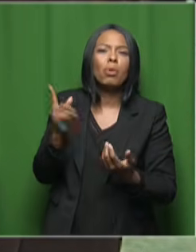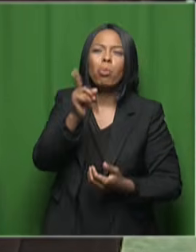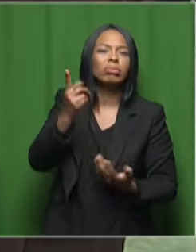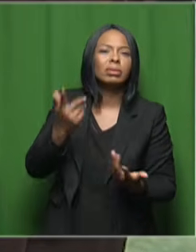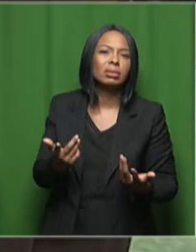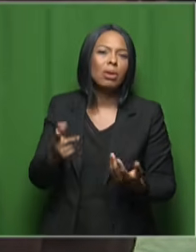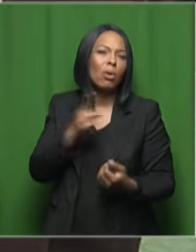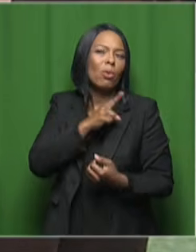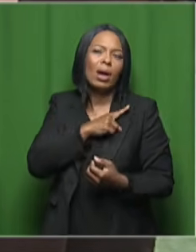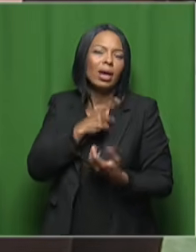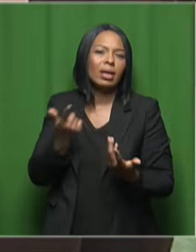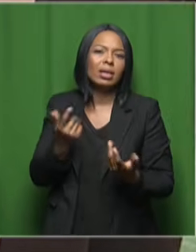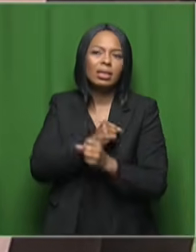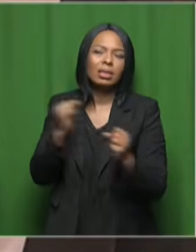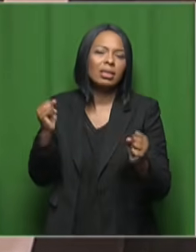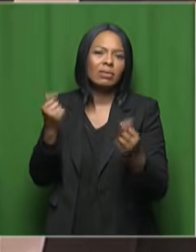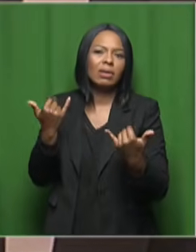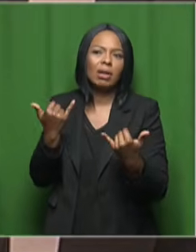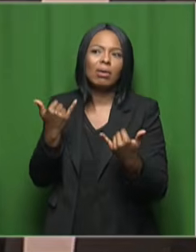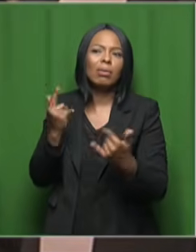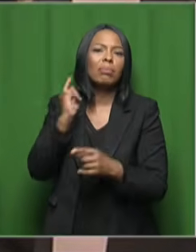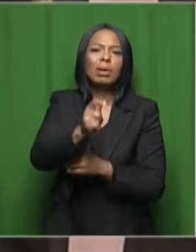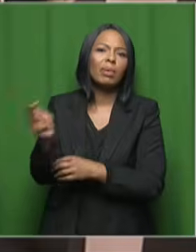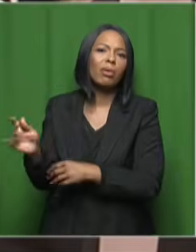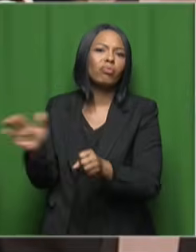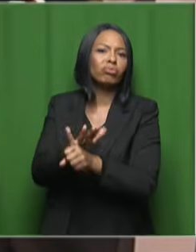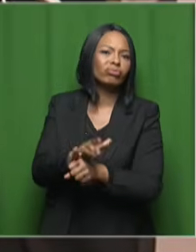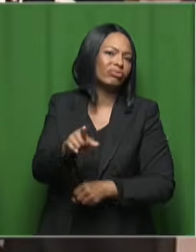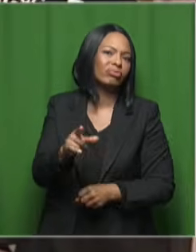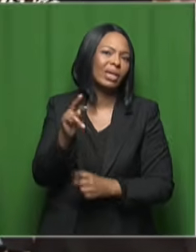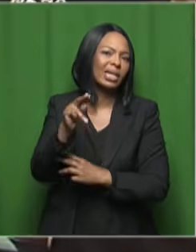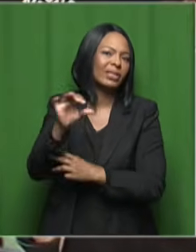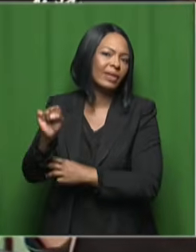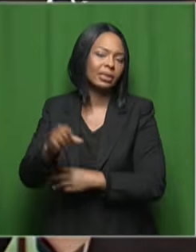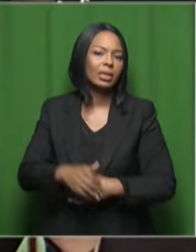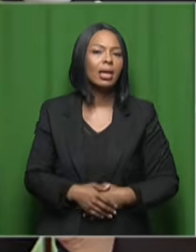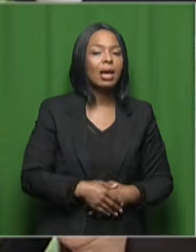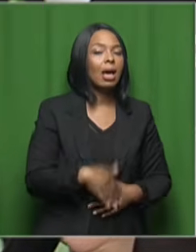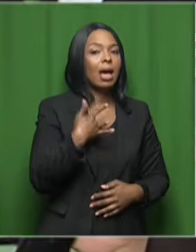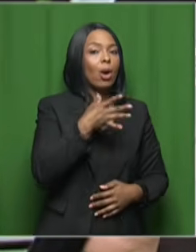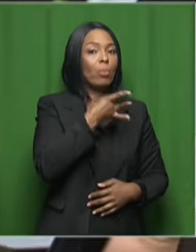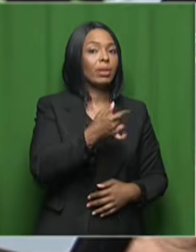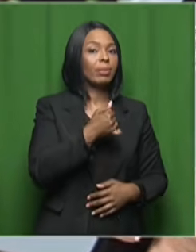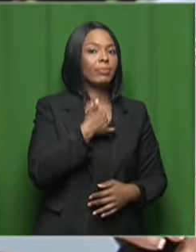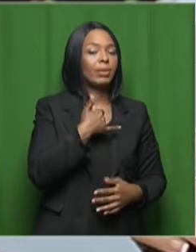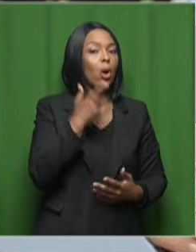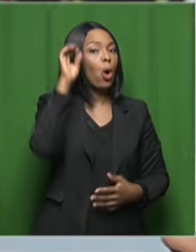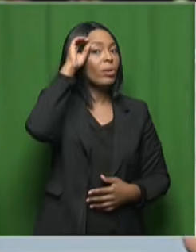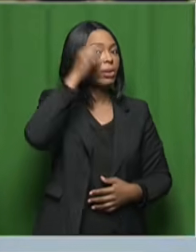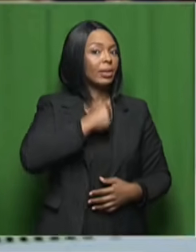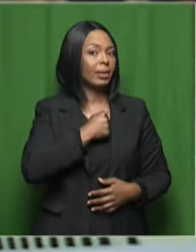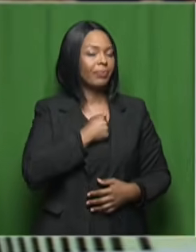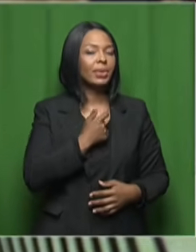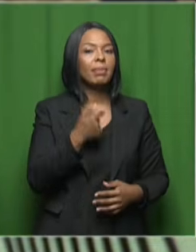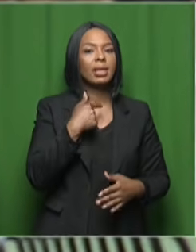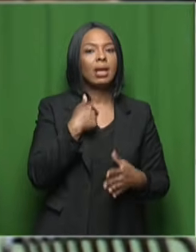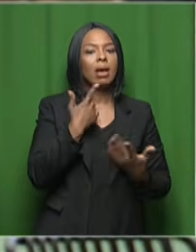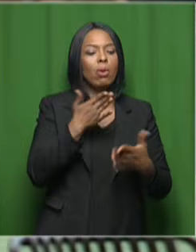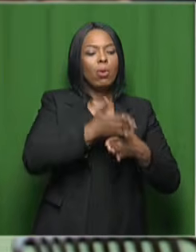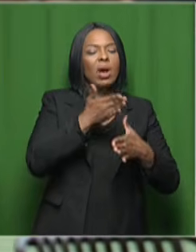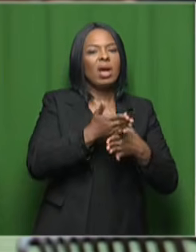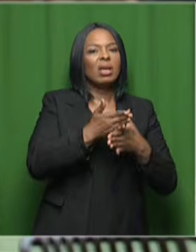beneficiaries? I think the biggest problem of NSFAS, and of course these are my own opinion, I've worked as the longest executive for almost